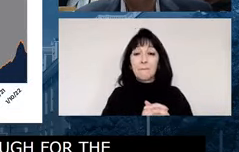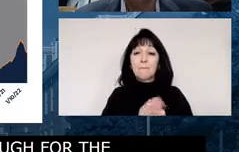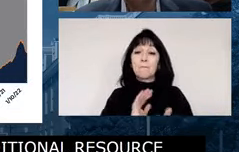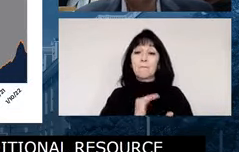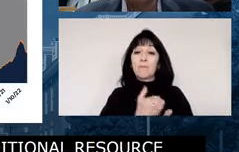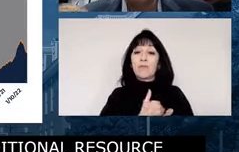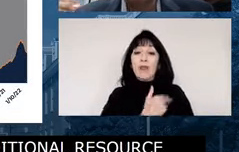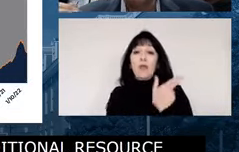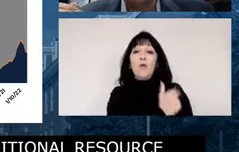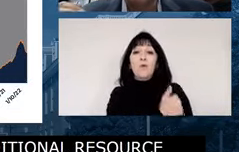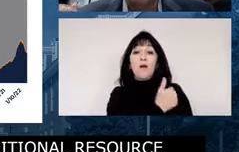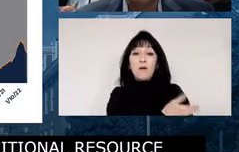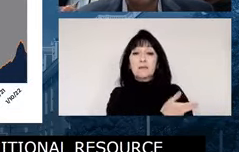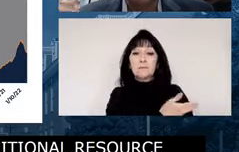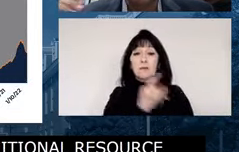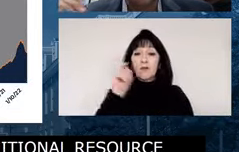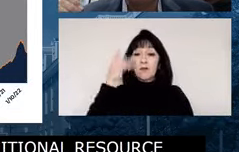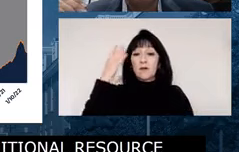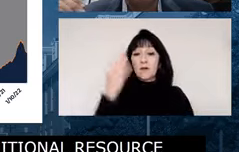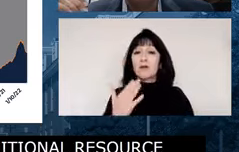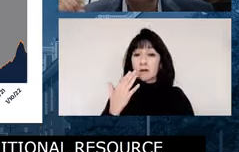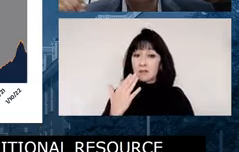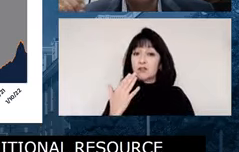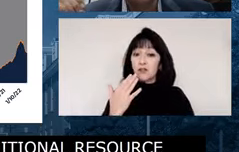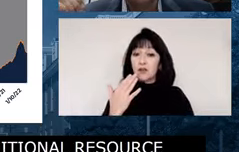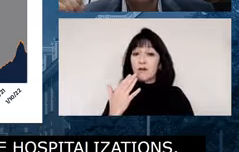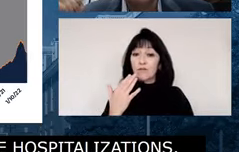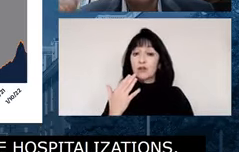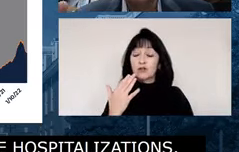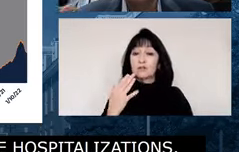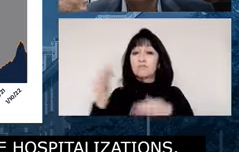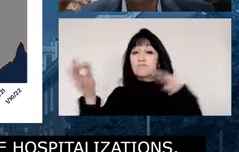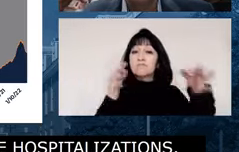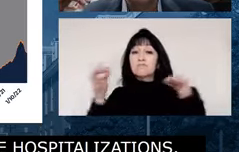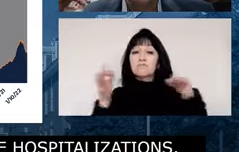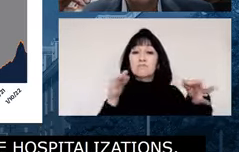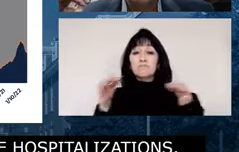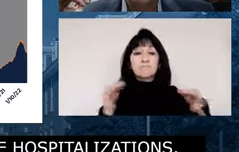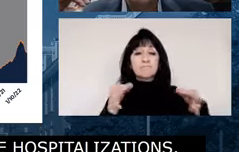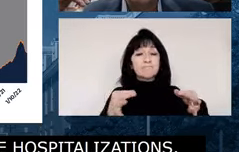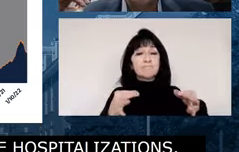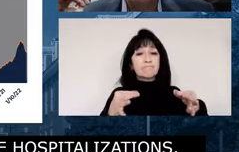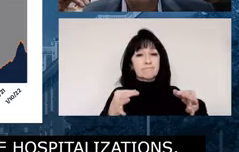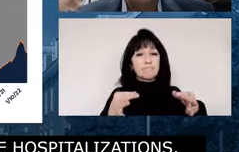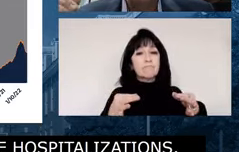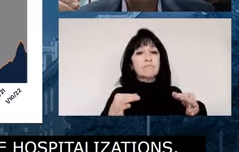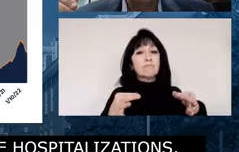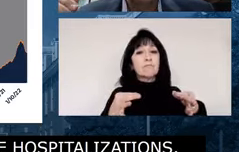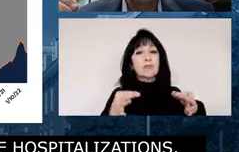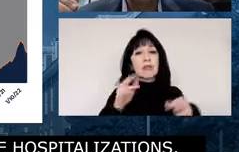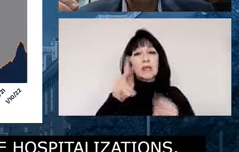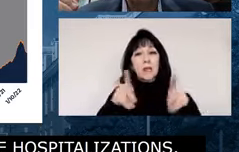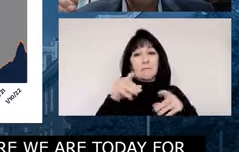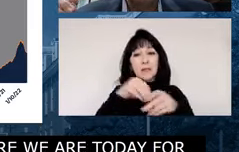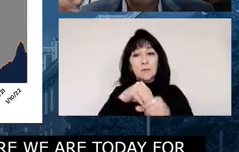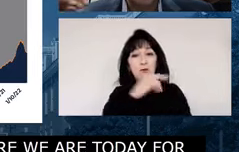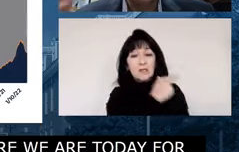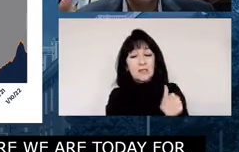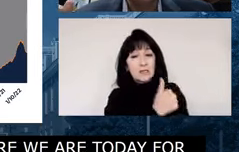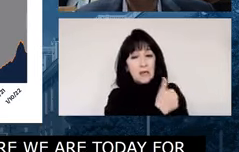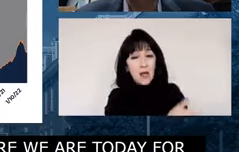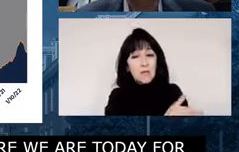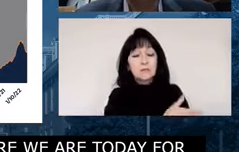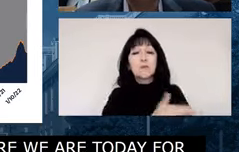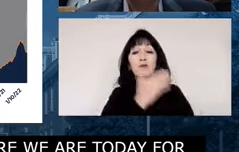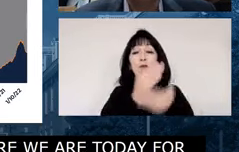the governor talked about where we are today for the COVID, the individuals that are still waiting for